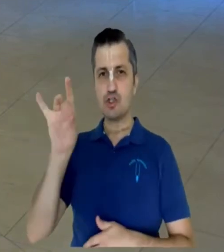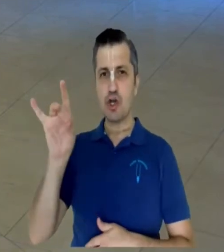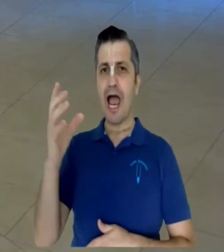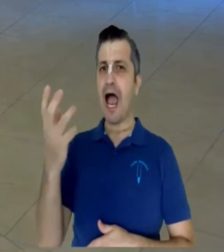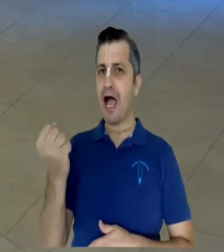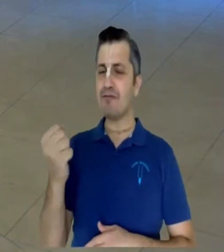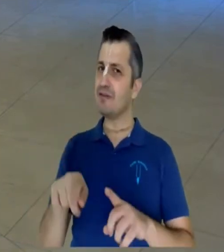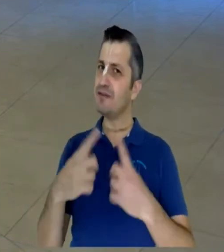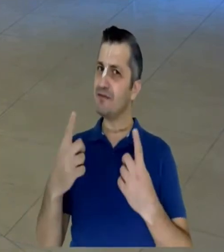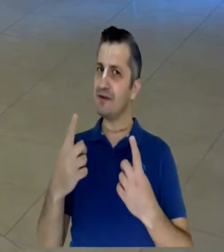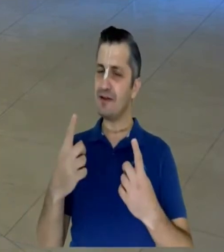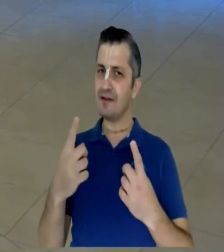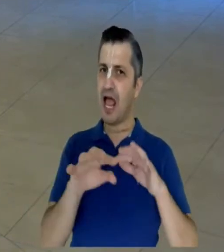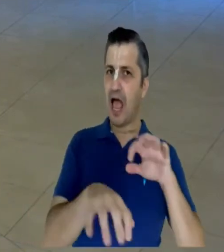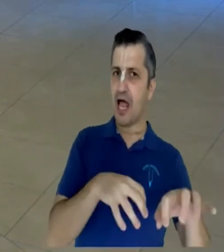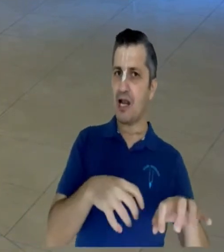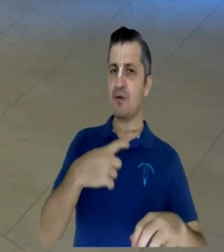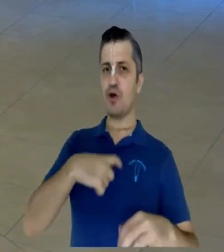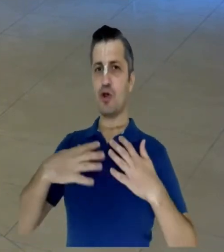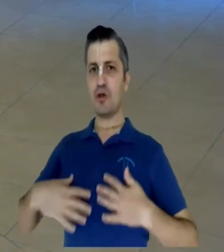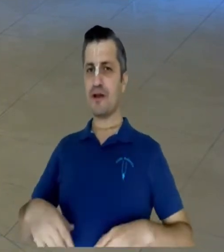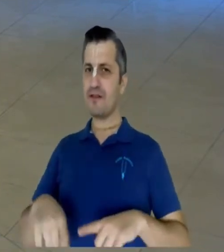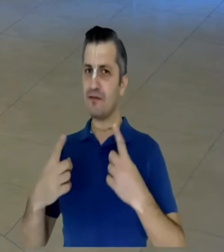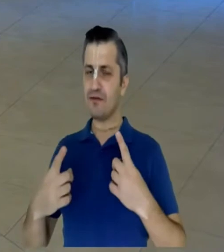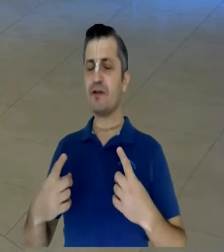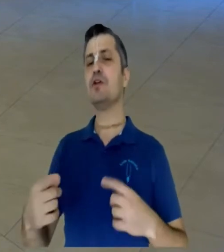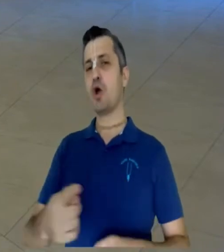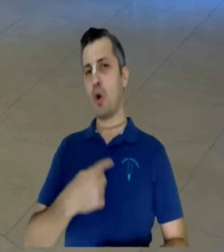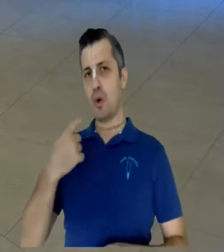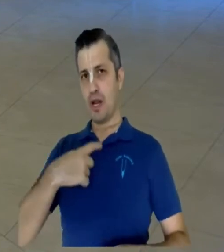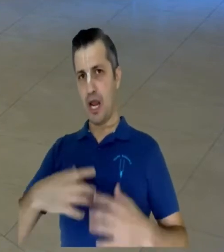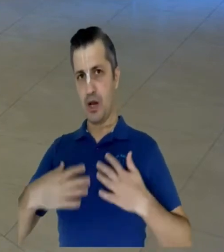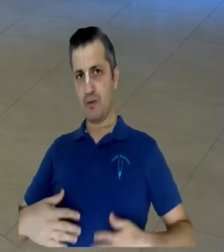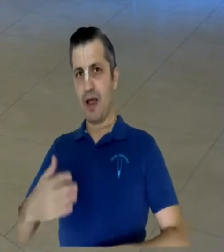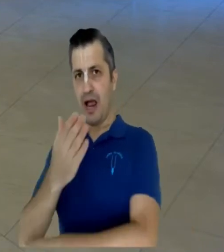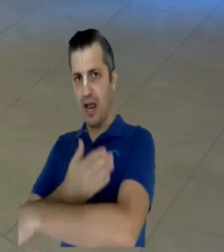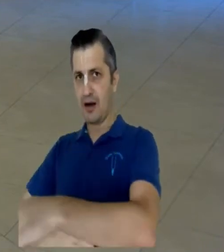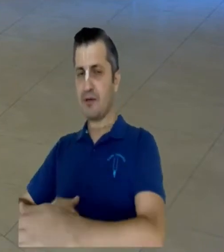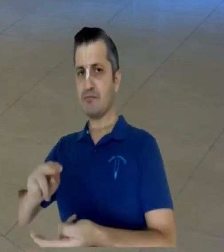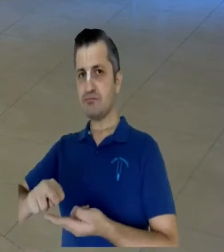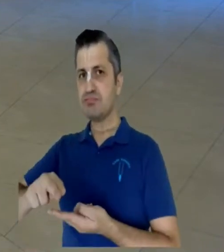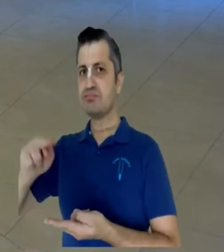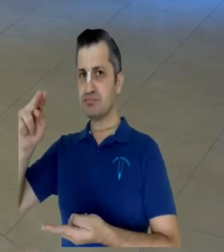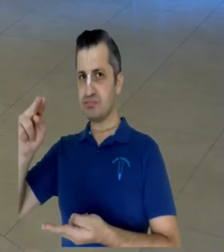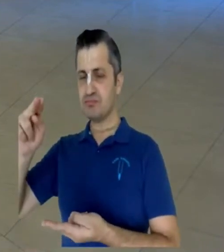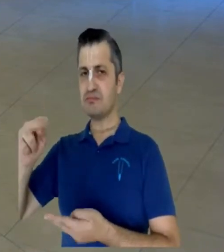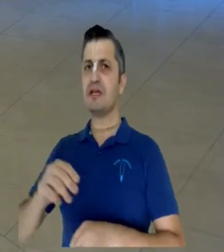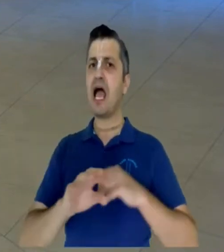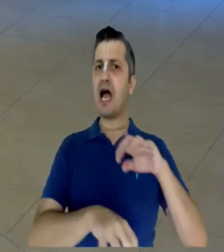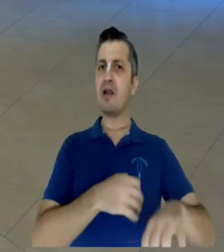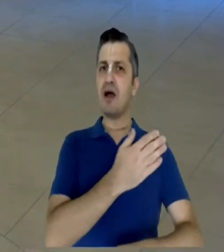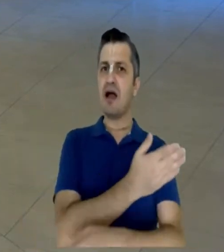we actually create new karma, and this is why the human form of life is so